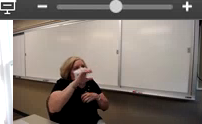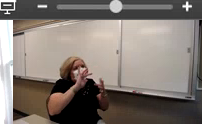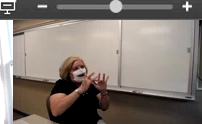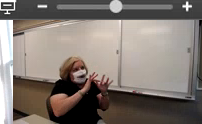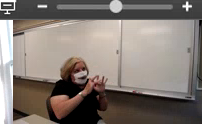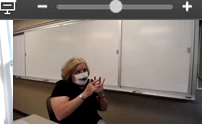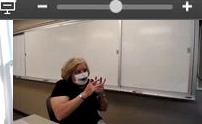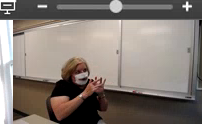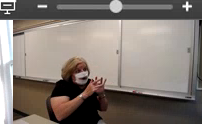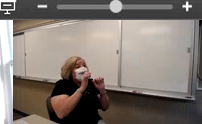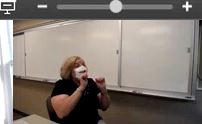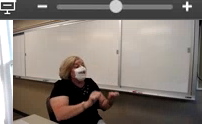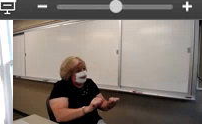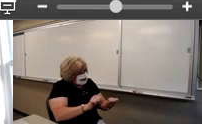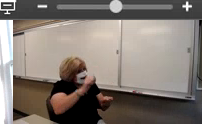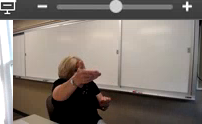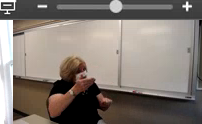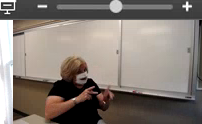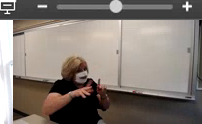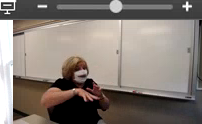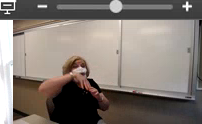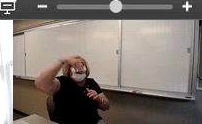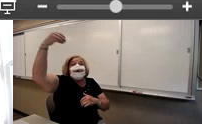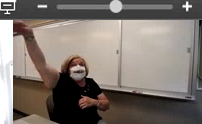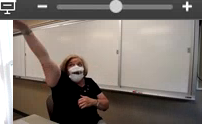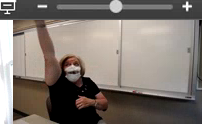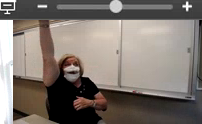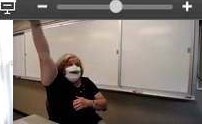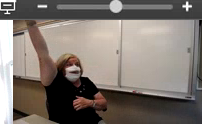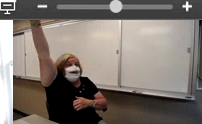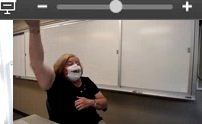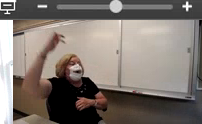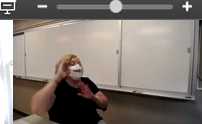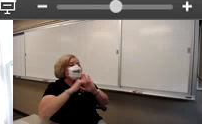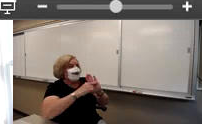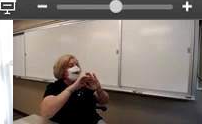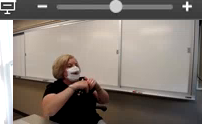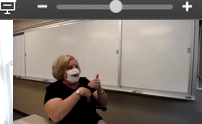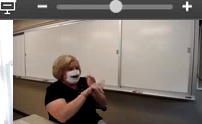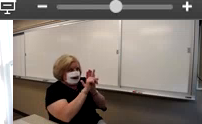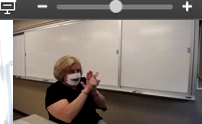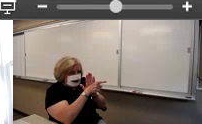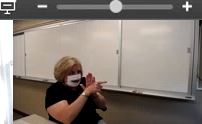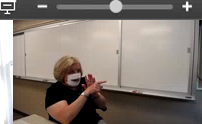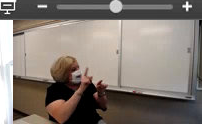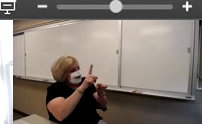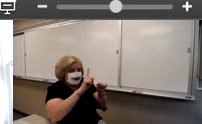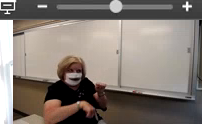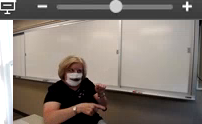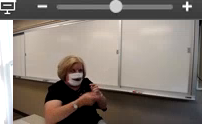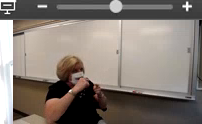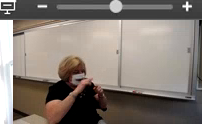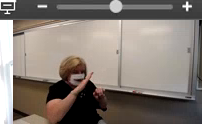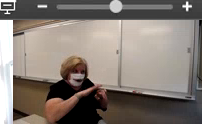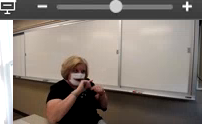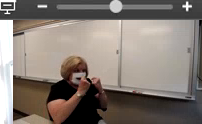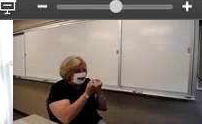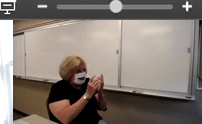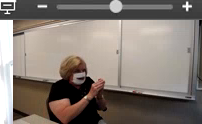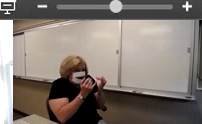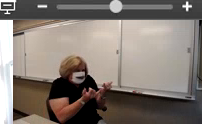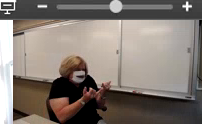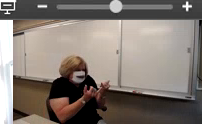invite people outside of center. All right. And I'm going to show you that in a minute. You just can't do it when you're on a meeting right